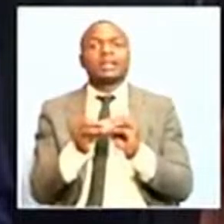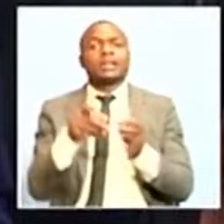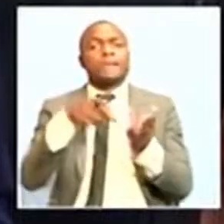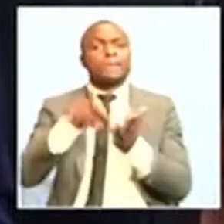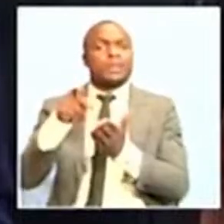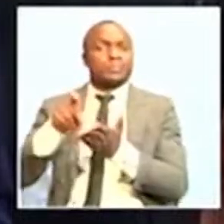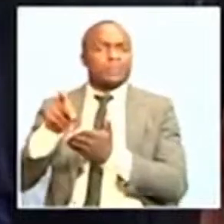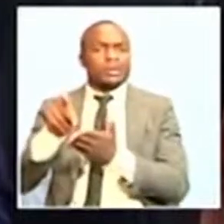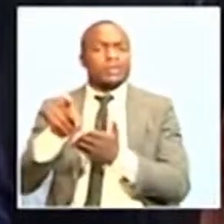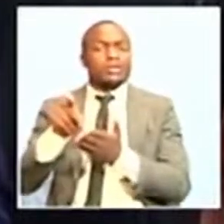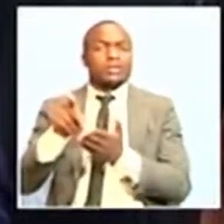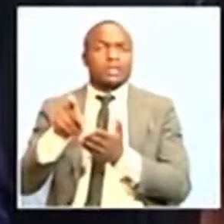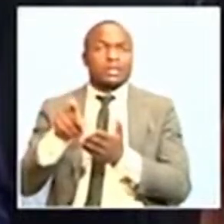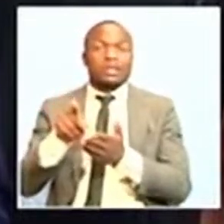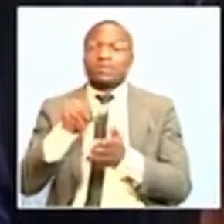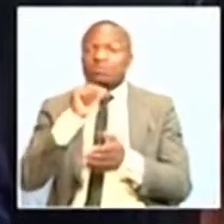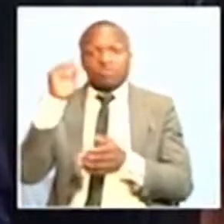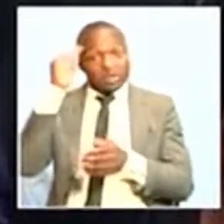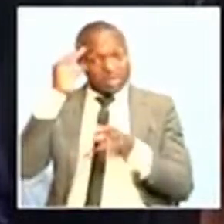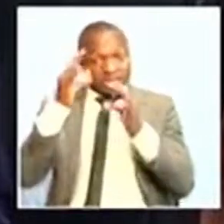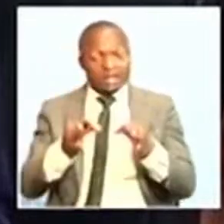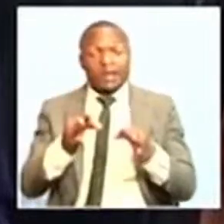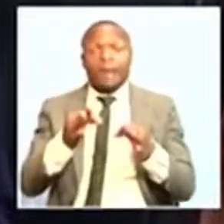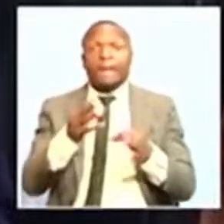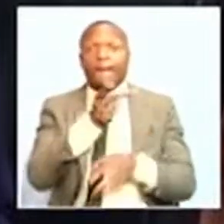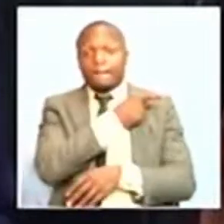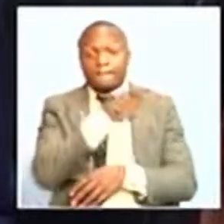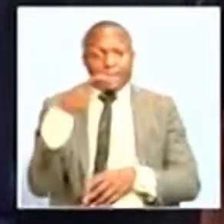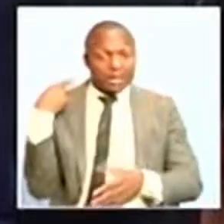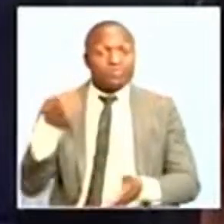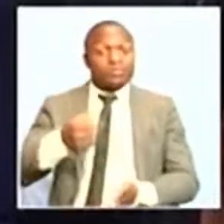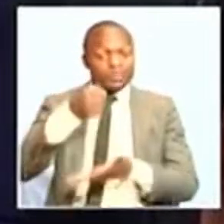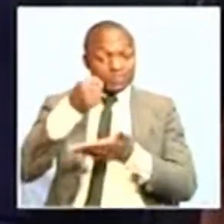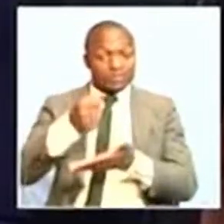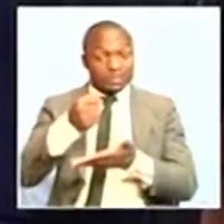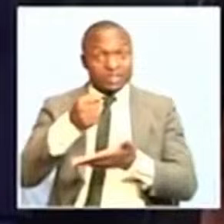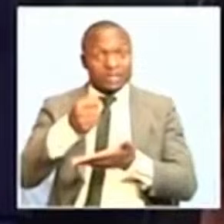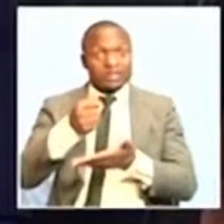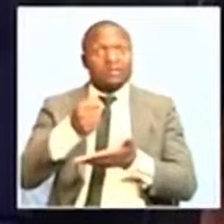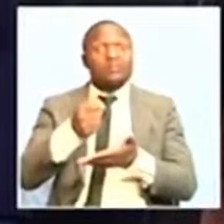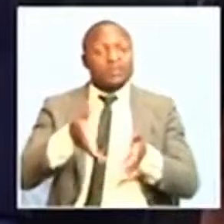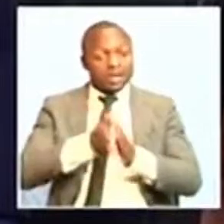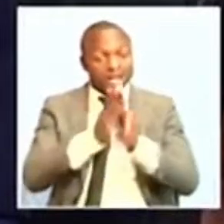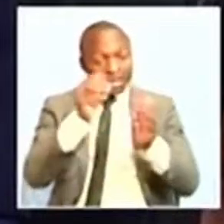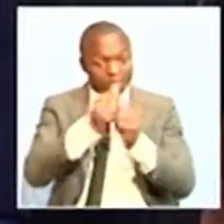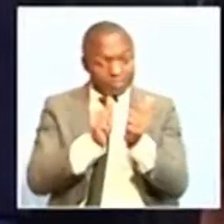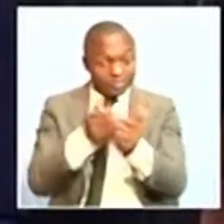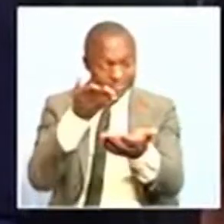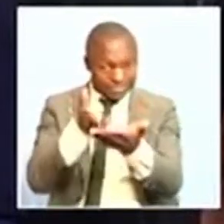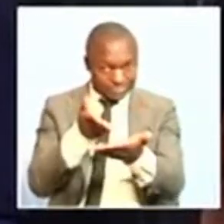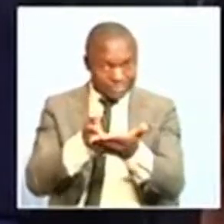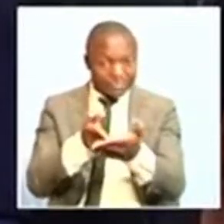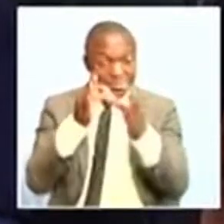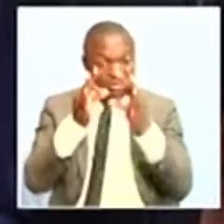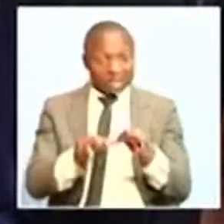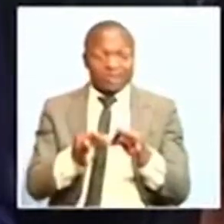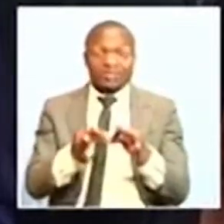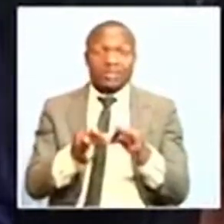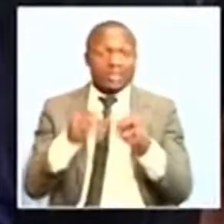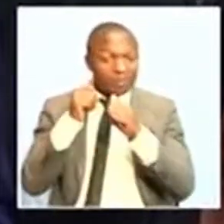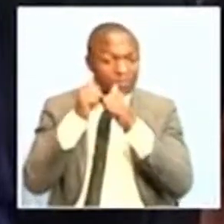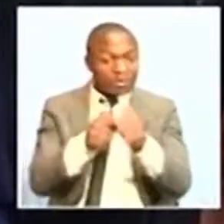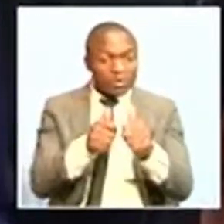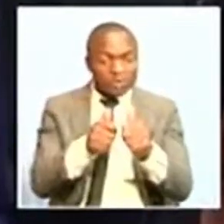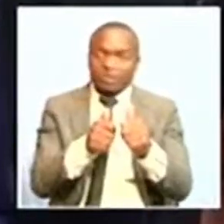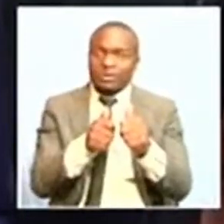one also, I don't know whether the Parliamentary Budget Office has inquired on this, just like they have stated in their statements. Either is it compliance